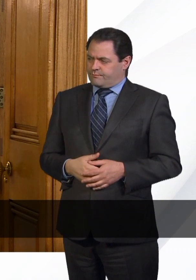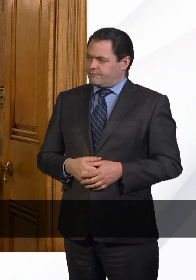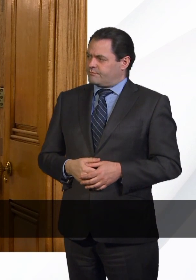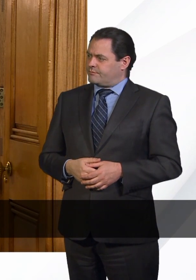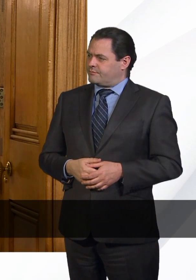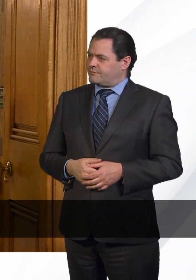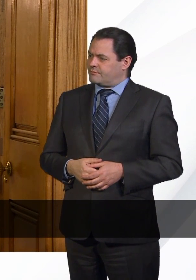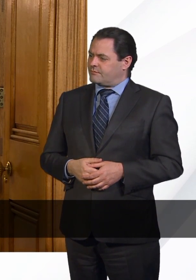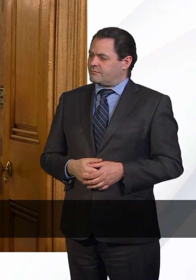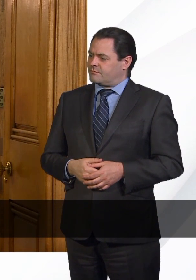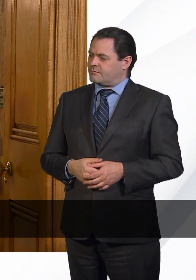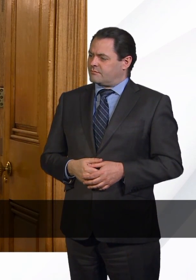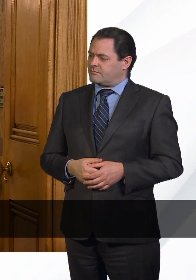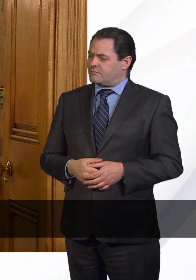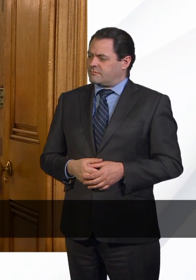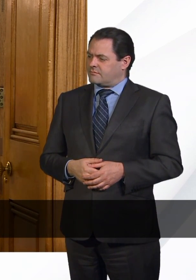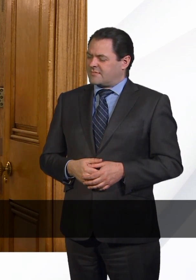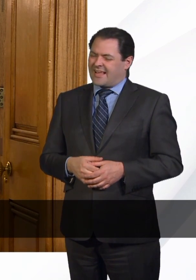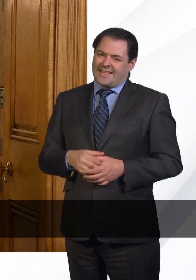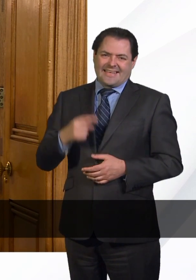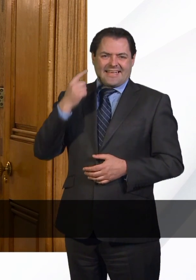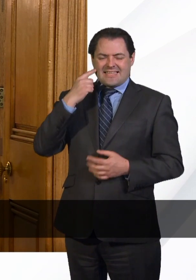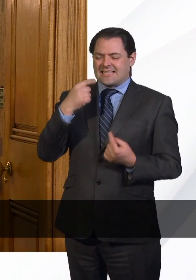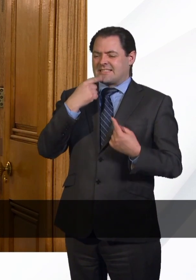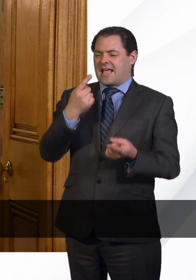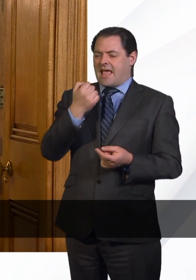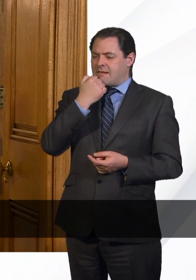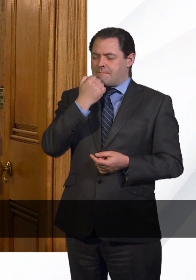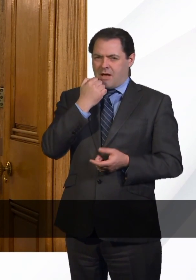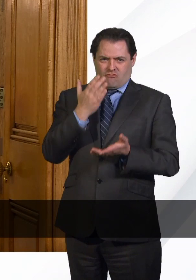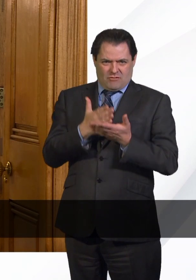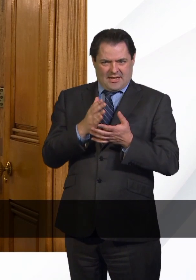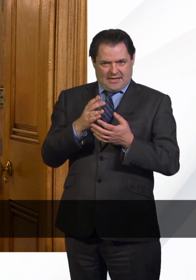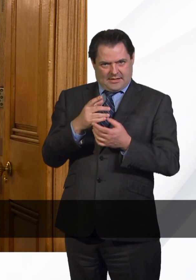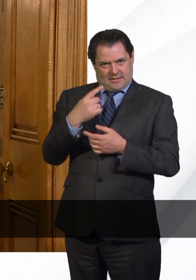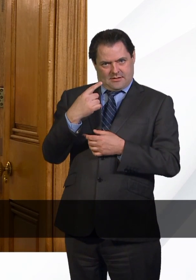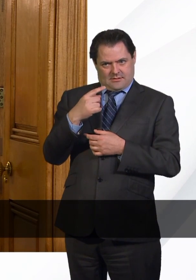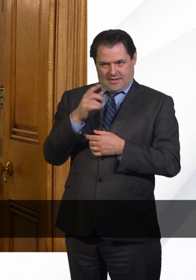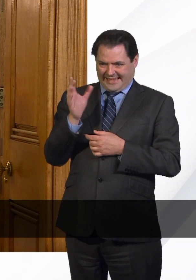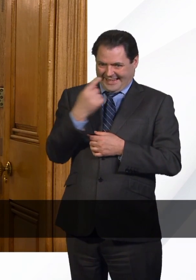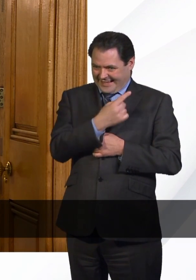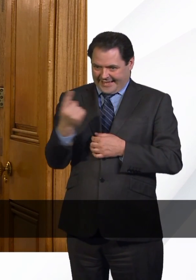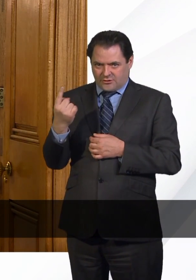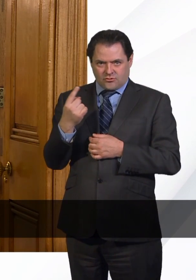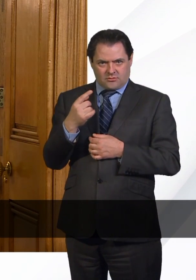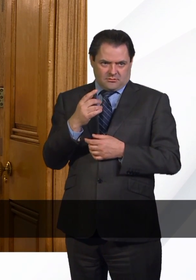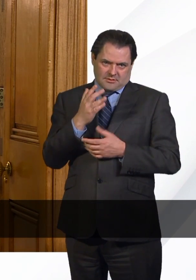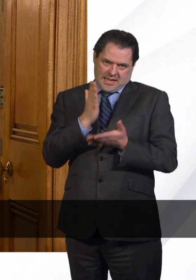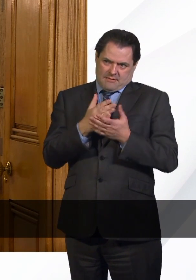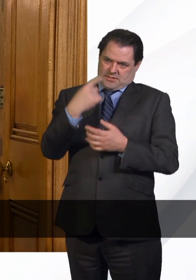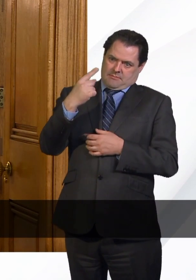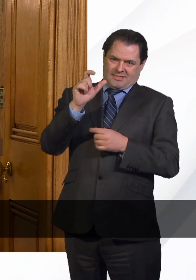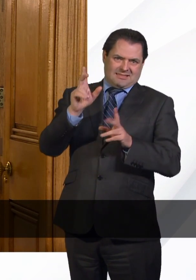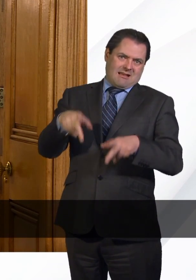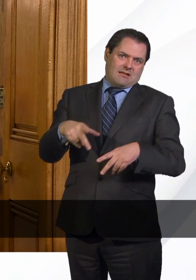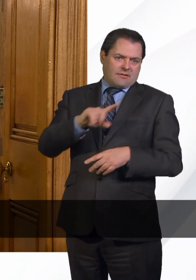remember, this is not just a number, but it is a constant, insistent reminder that we must